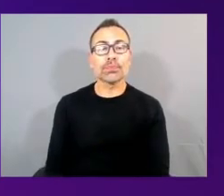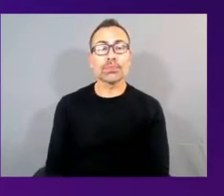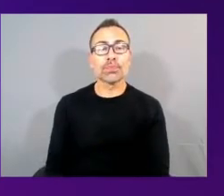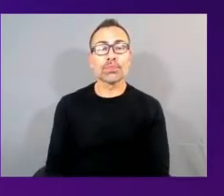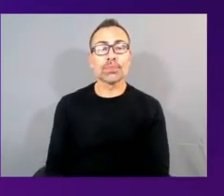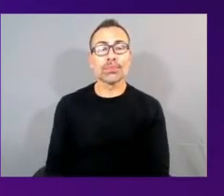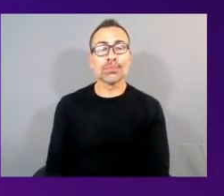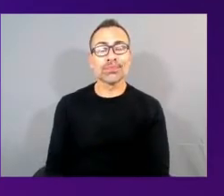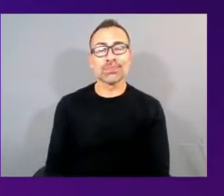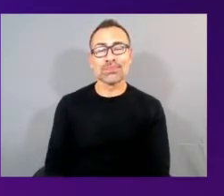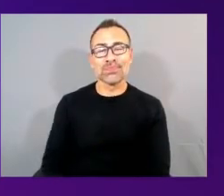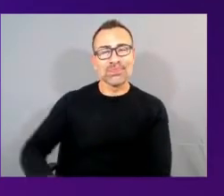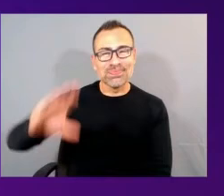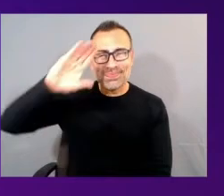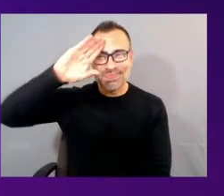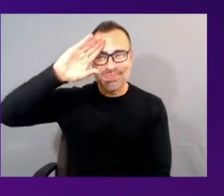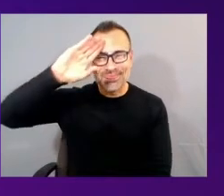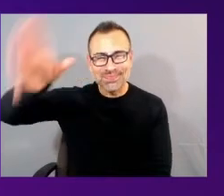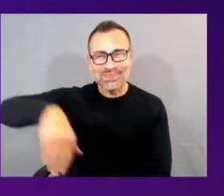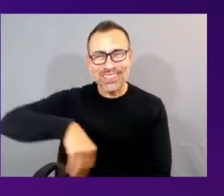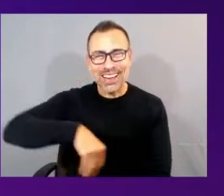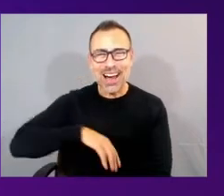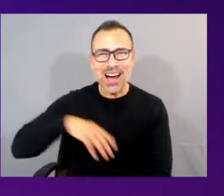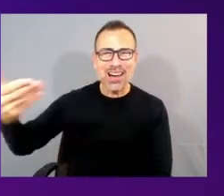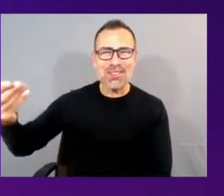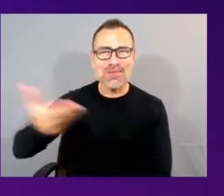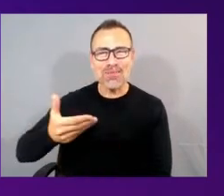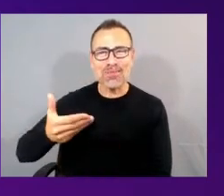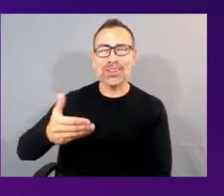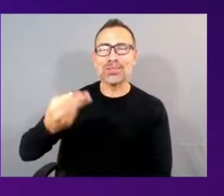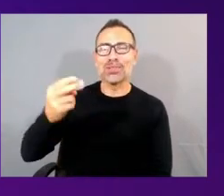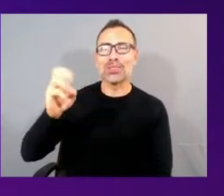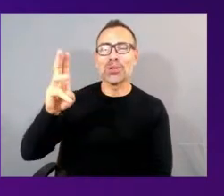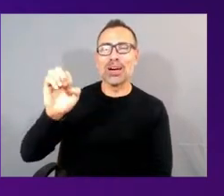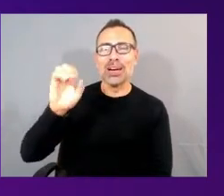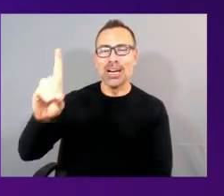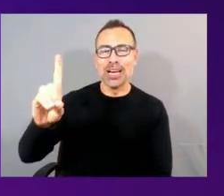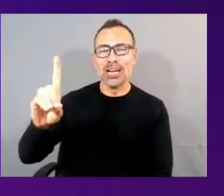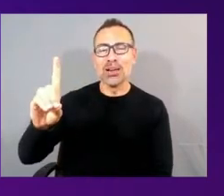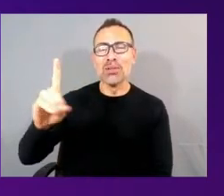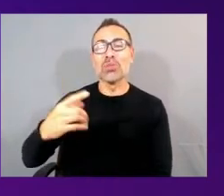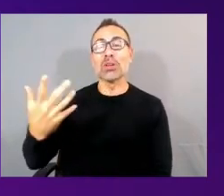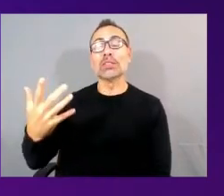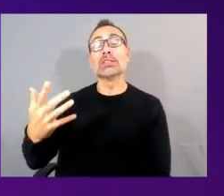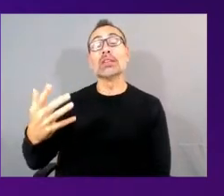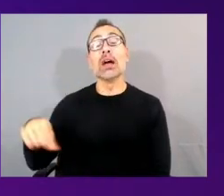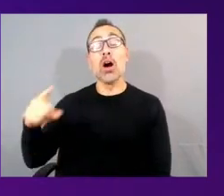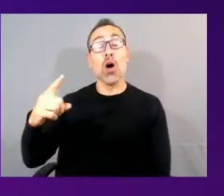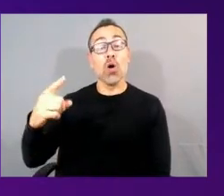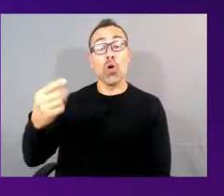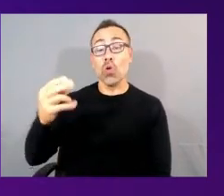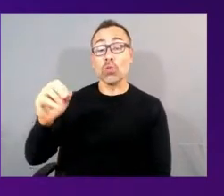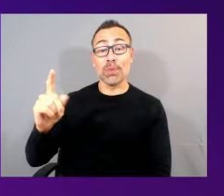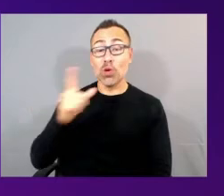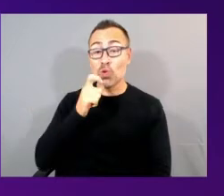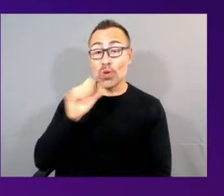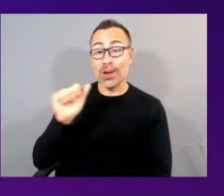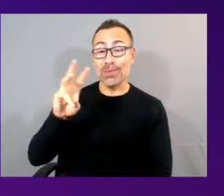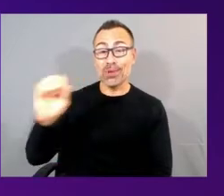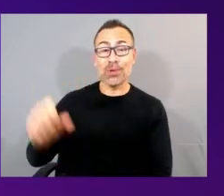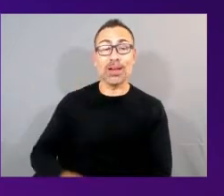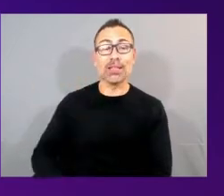Hi, welcome to Hybrid Cloud Day hosted by AWS. I'm Julie Zhao, Senior Product Manager from